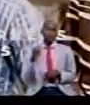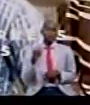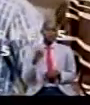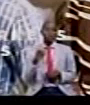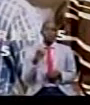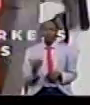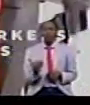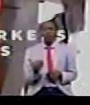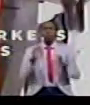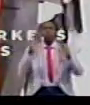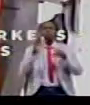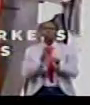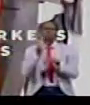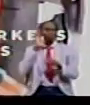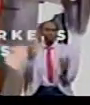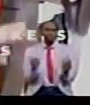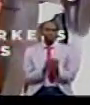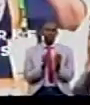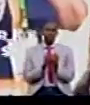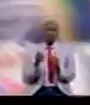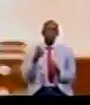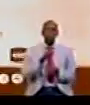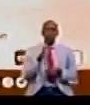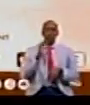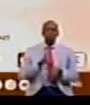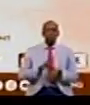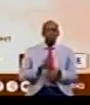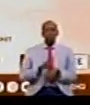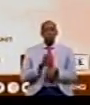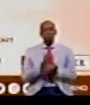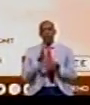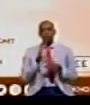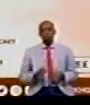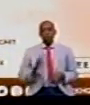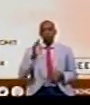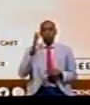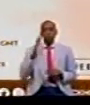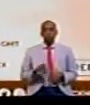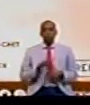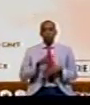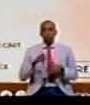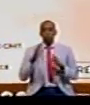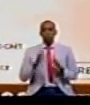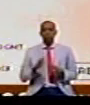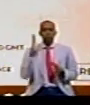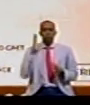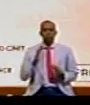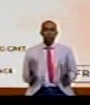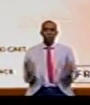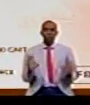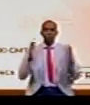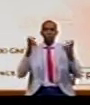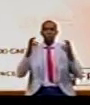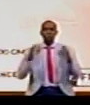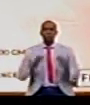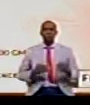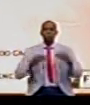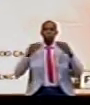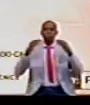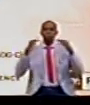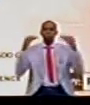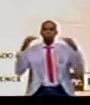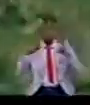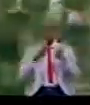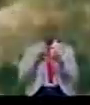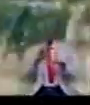come, he said unto them, let us pass over to the other side. Now, Jesus